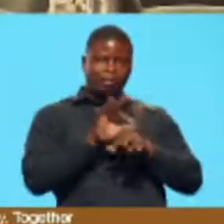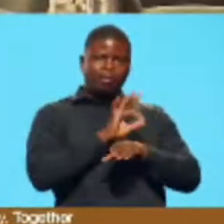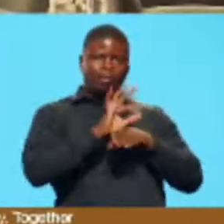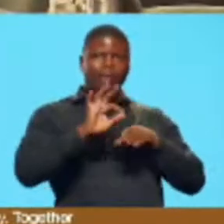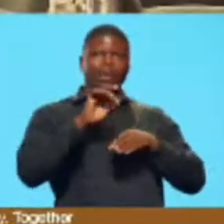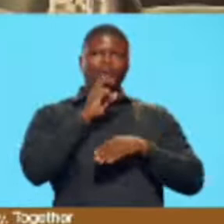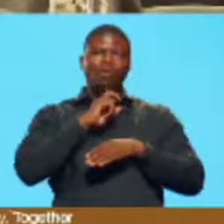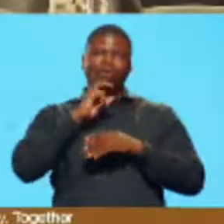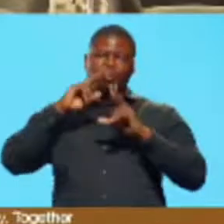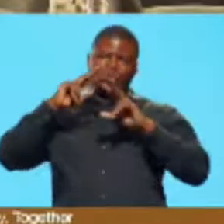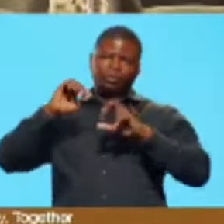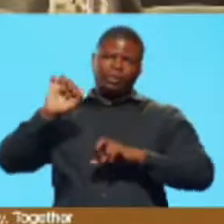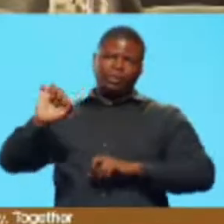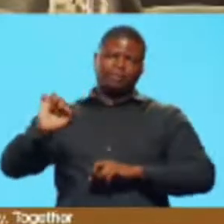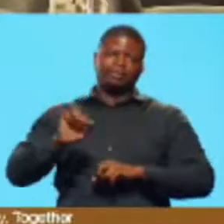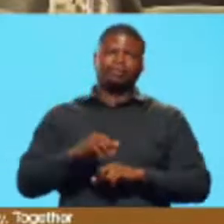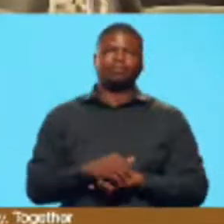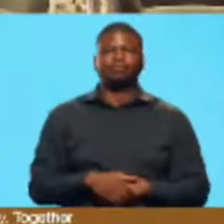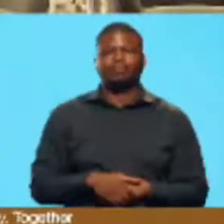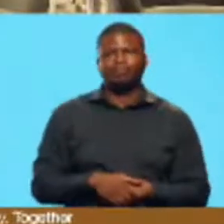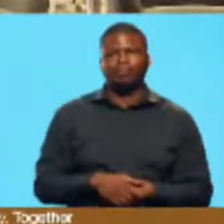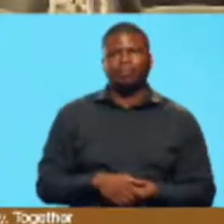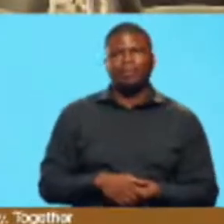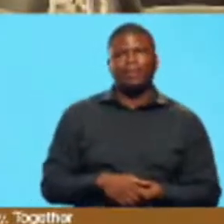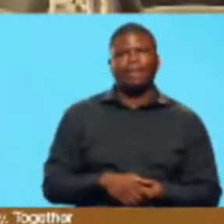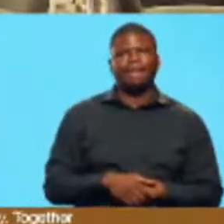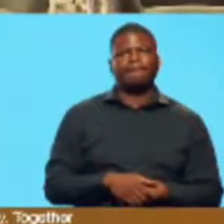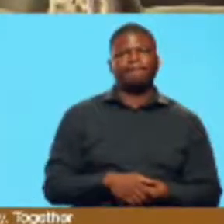The findings,